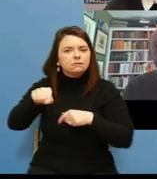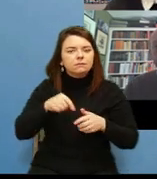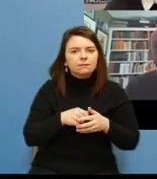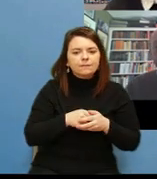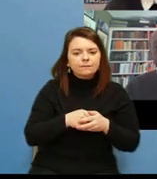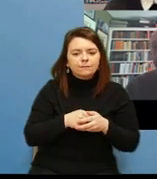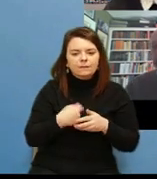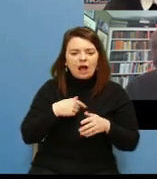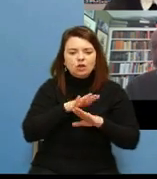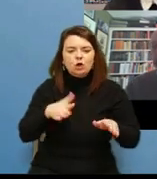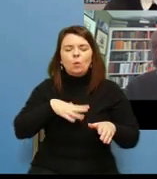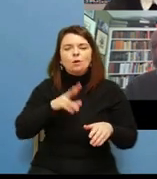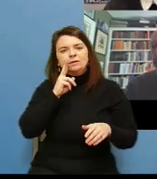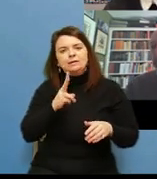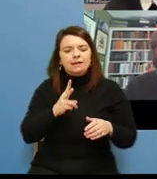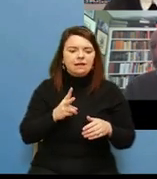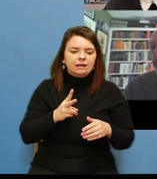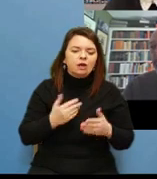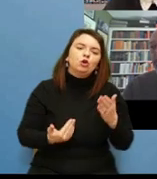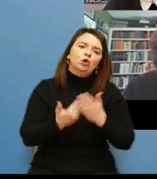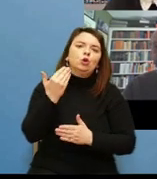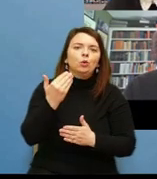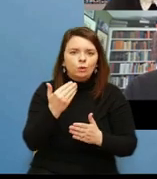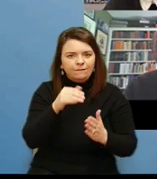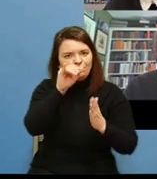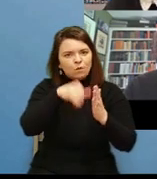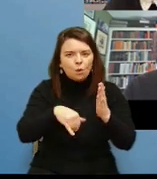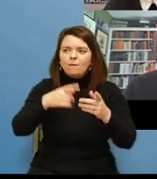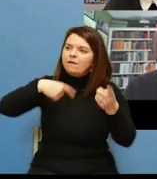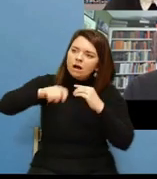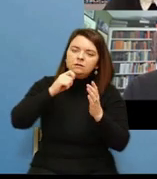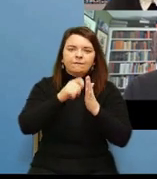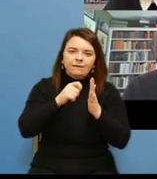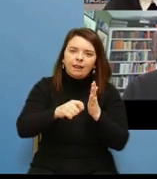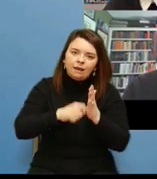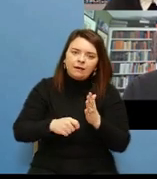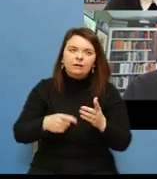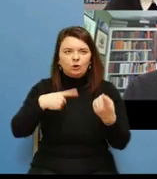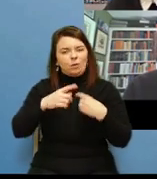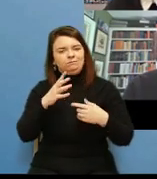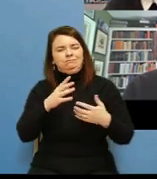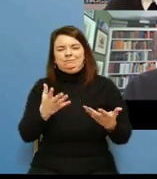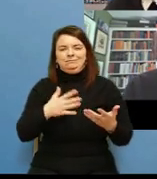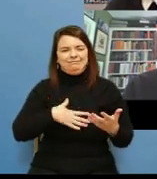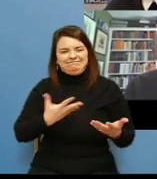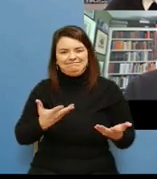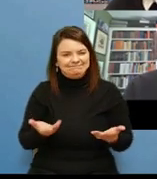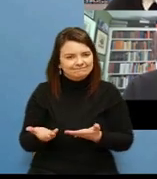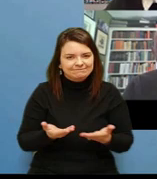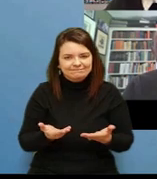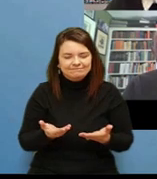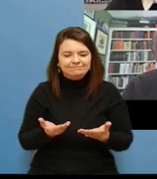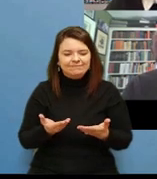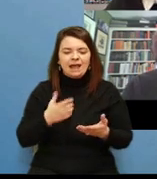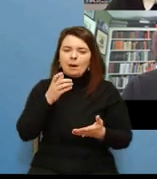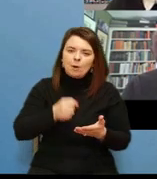in terms of that. Because the one thing I wouldn't want to see is a whole new set of forms for everybody to fill in. Because I know how popular